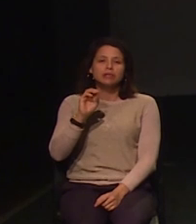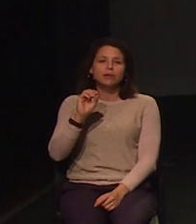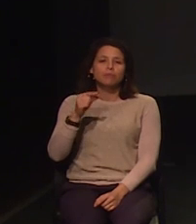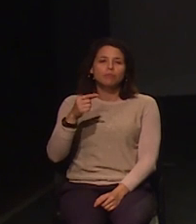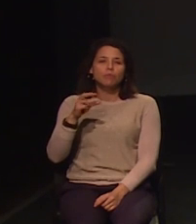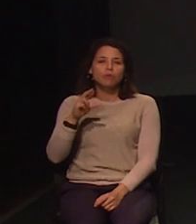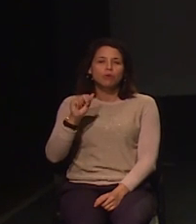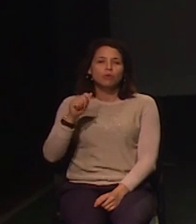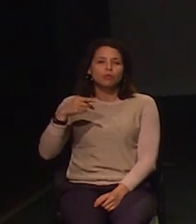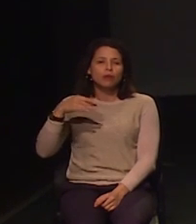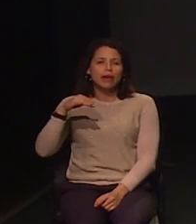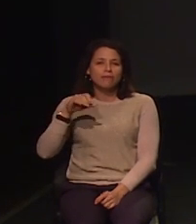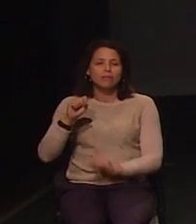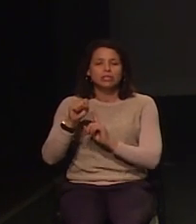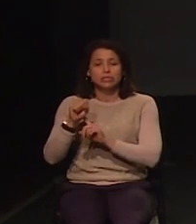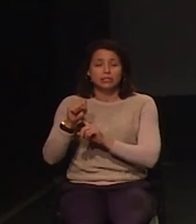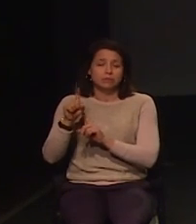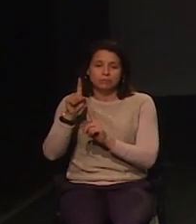is inevitable.